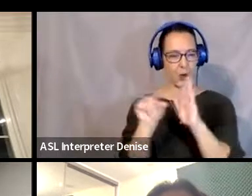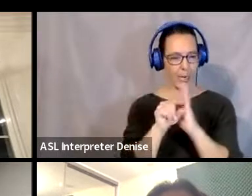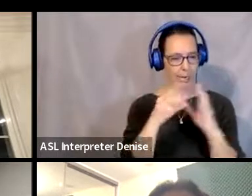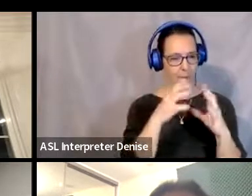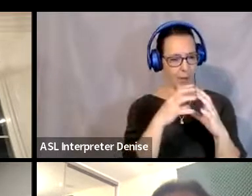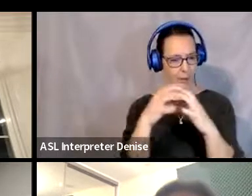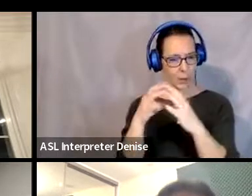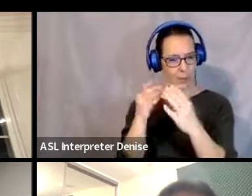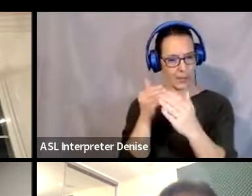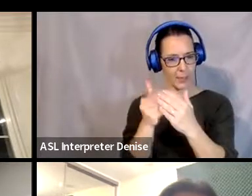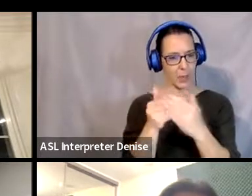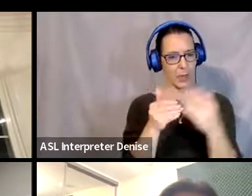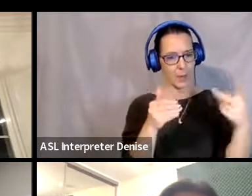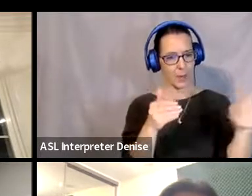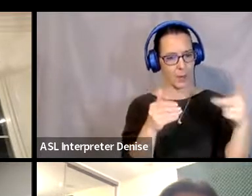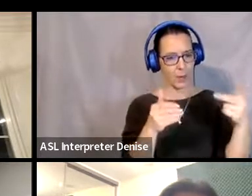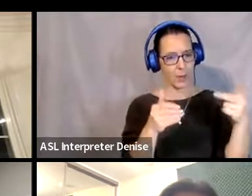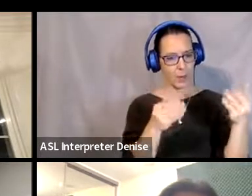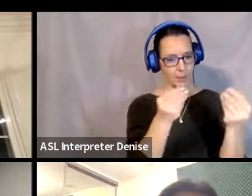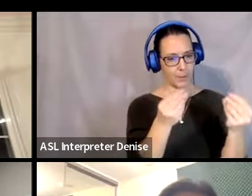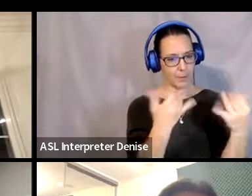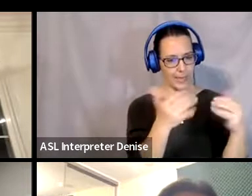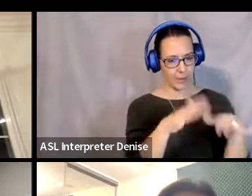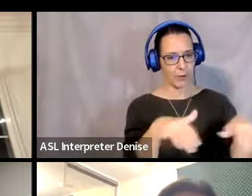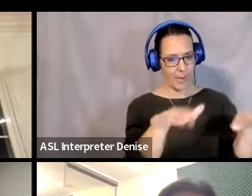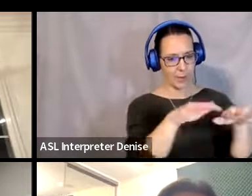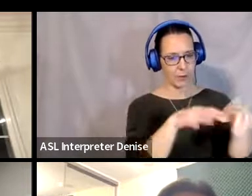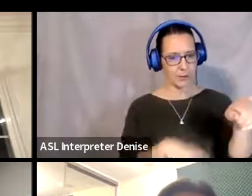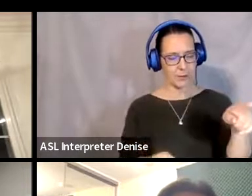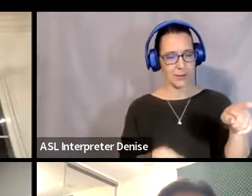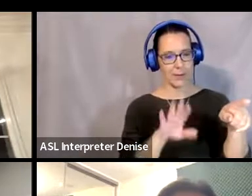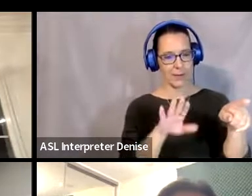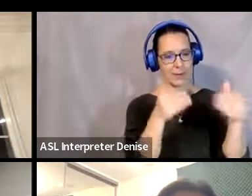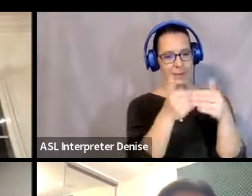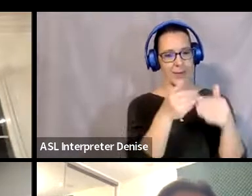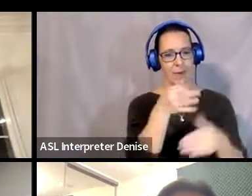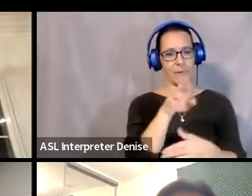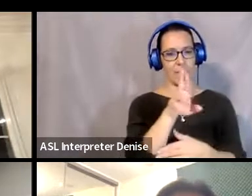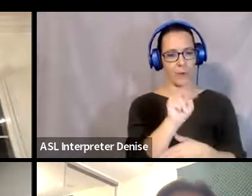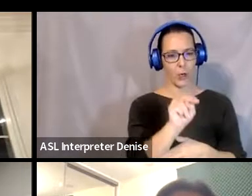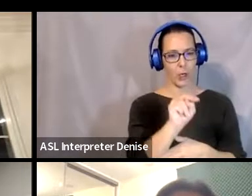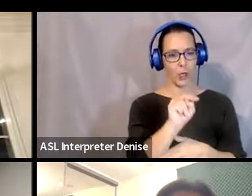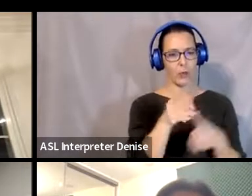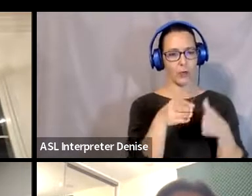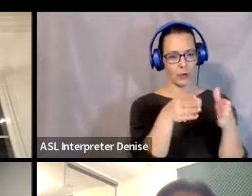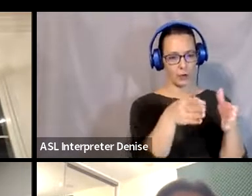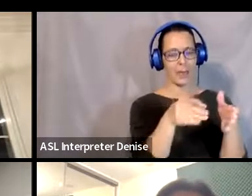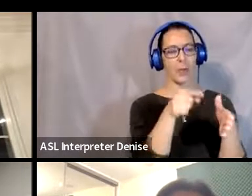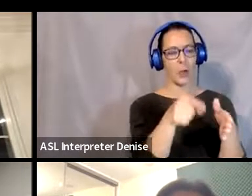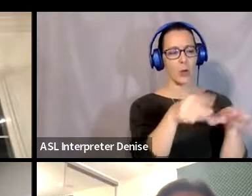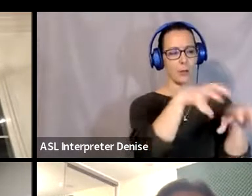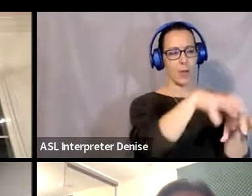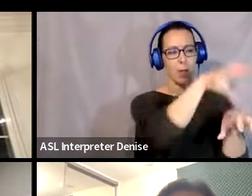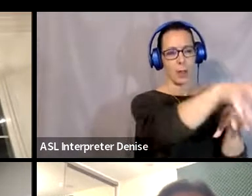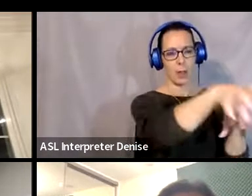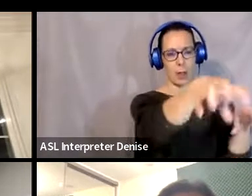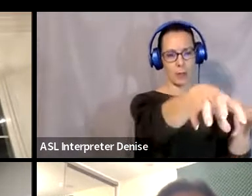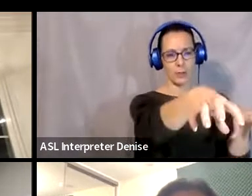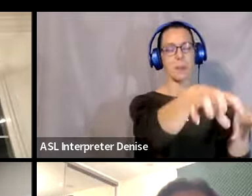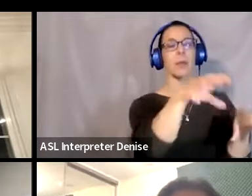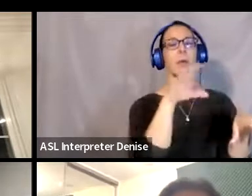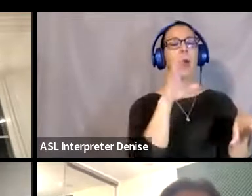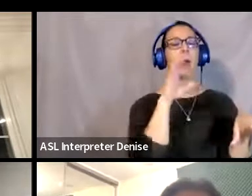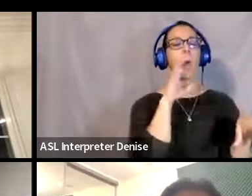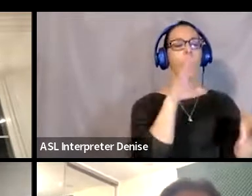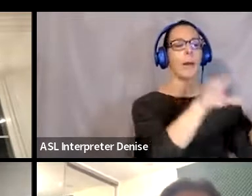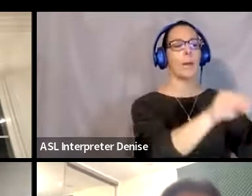purple playground, which are up on the Fern Street side, and they're kind of standalones. Those bungalows are going to be moved down to